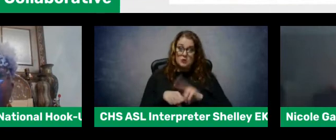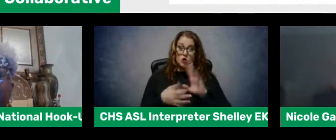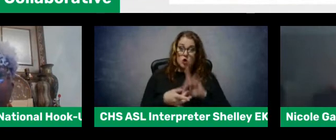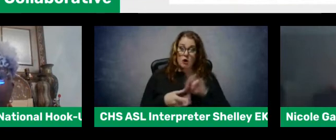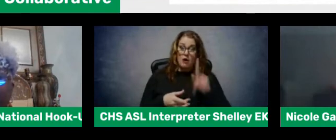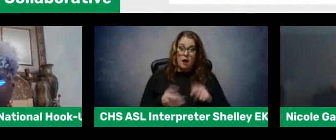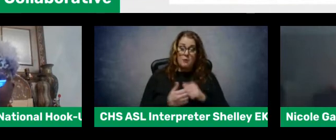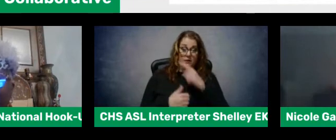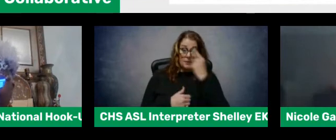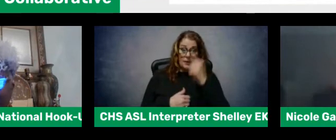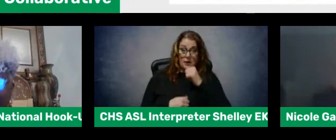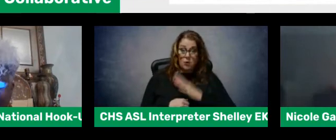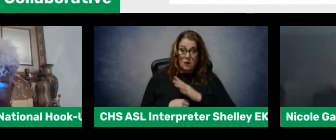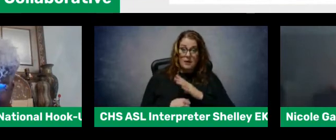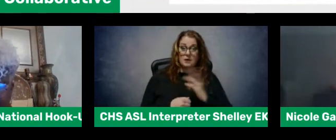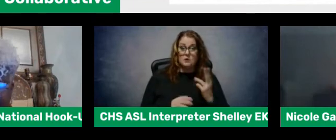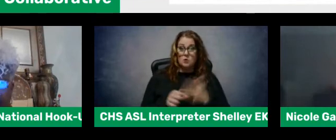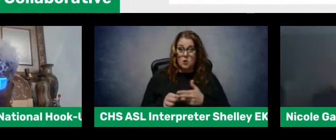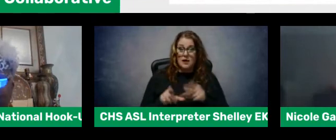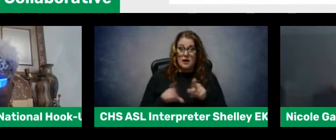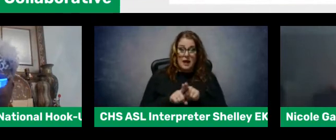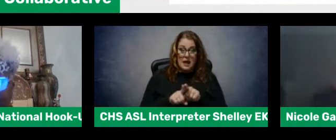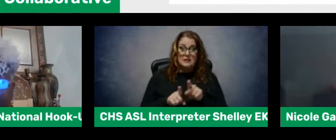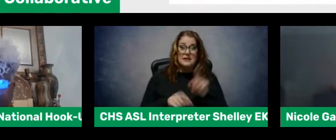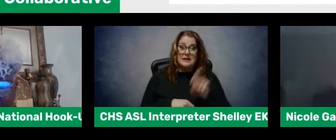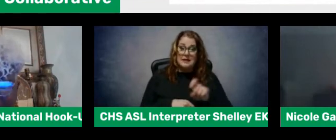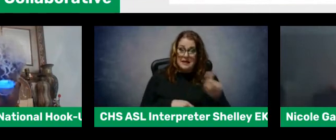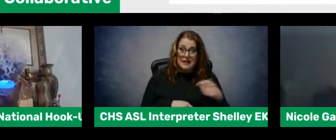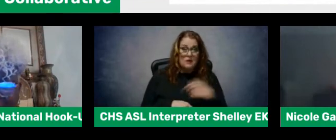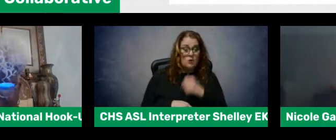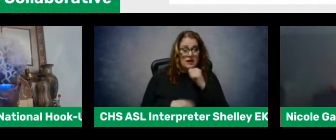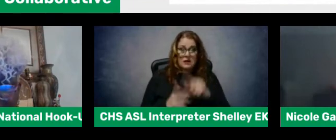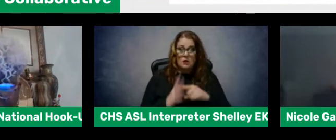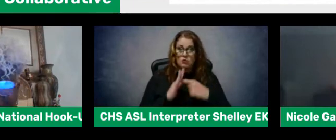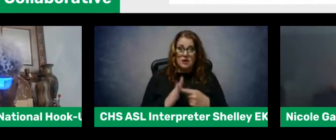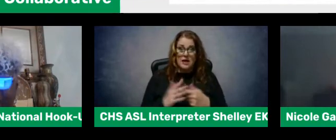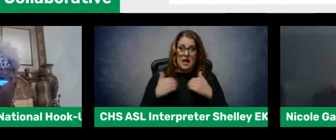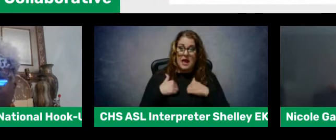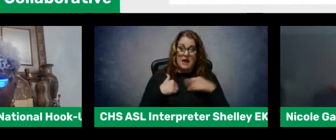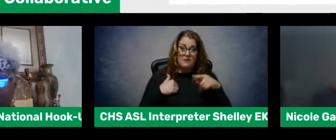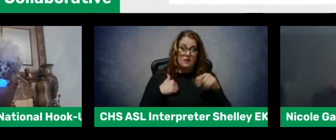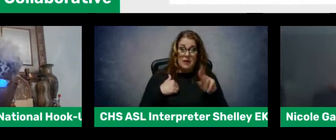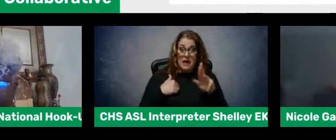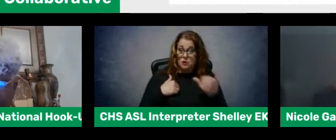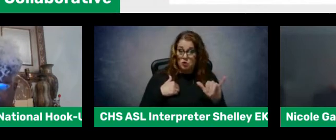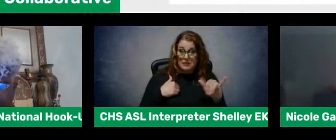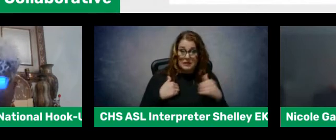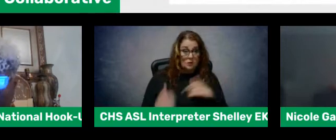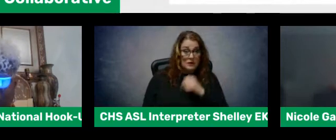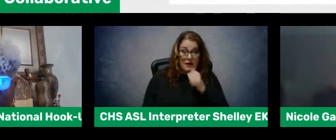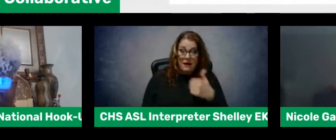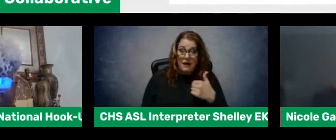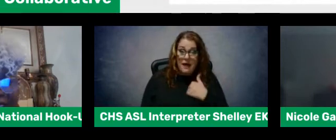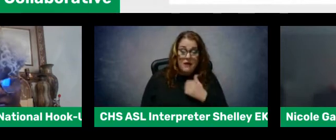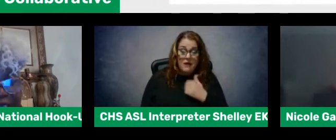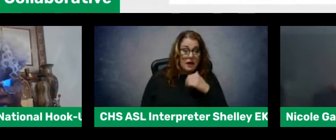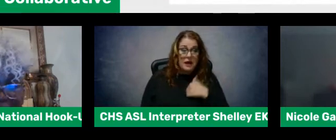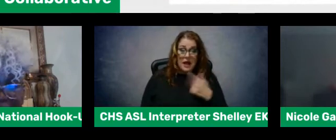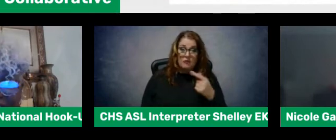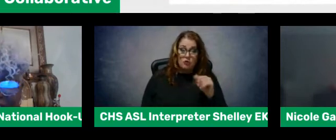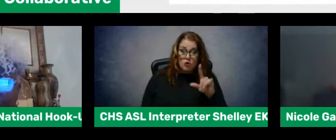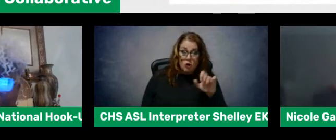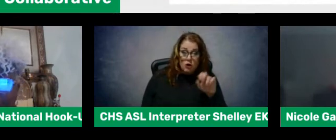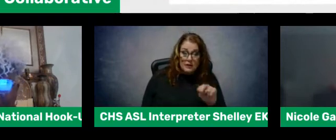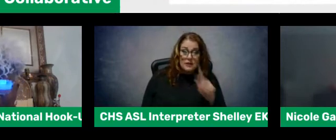Women came on board as a need. We didn't originally have a pantry or a garden, but we